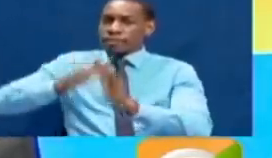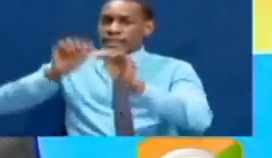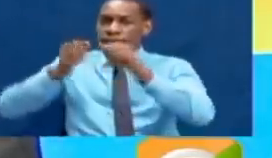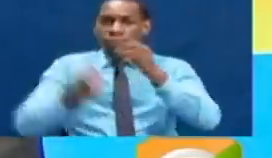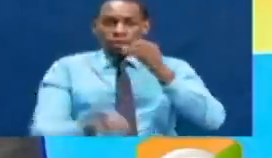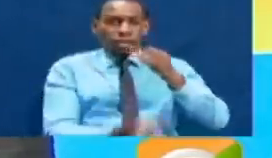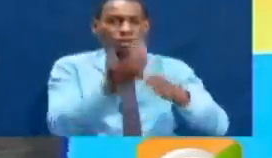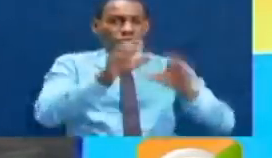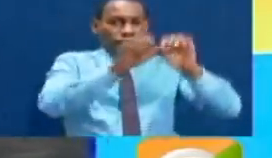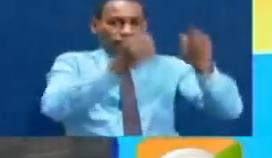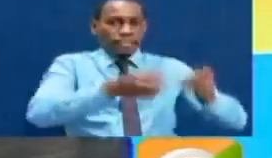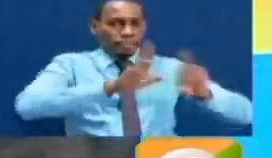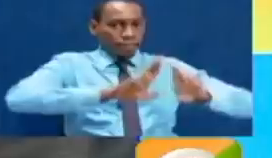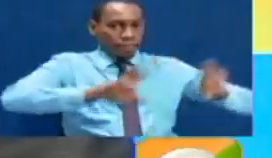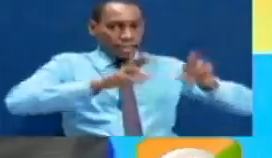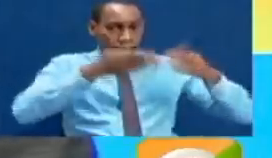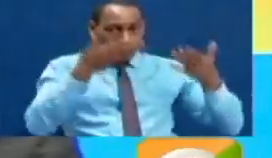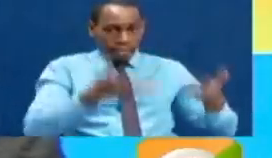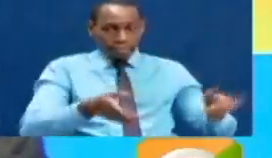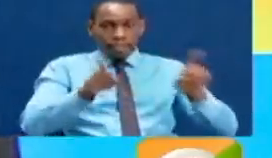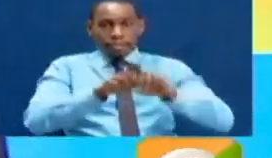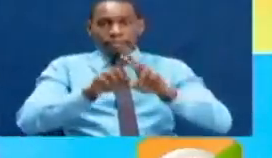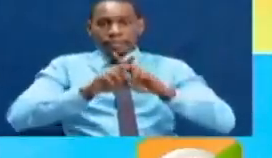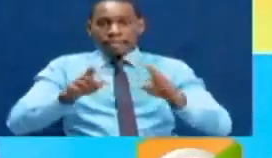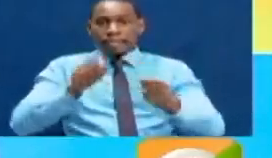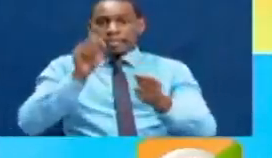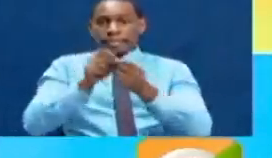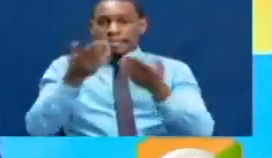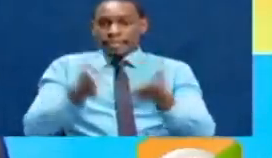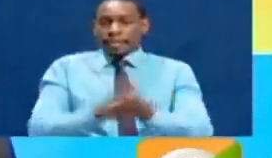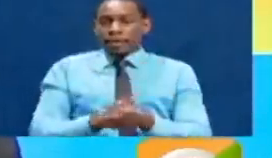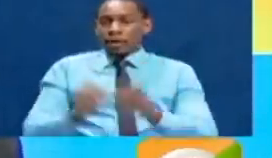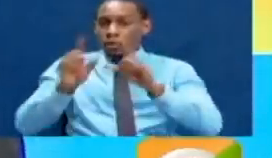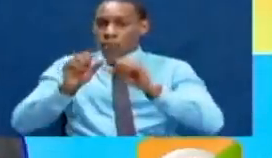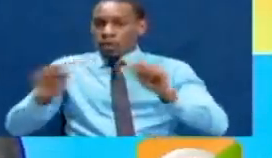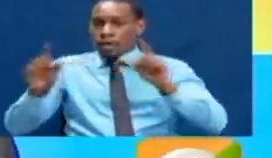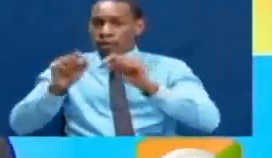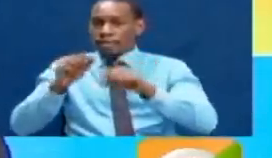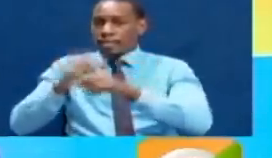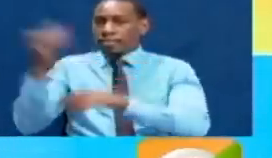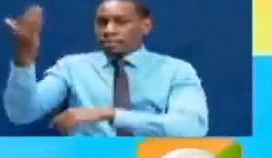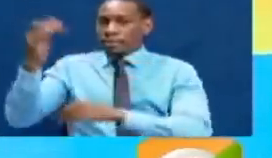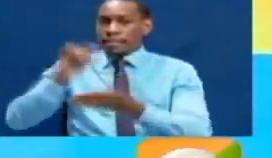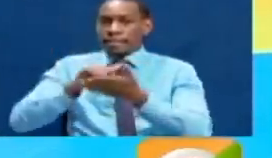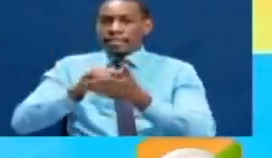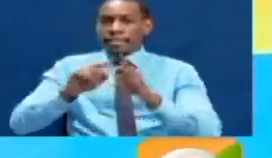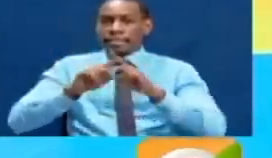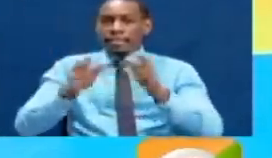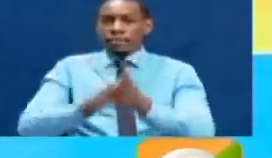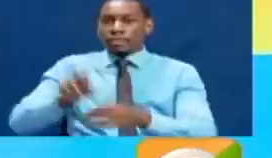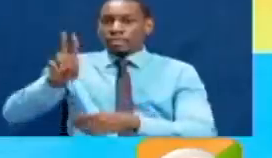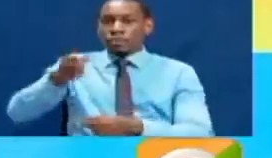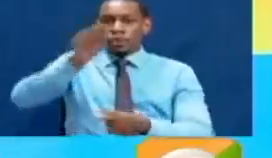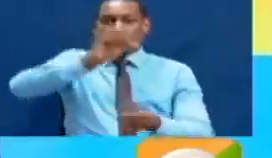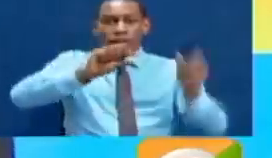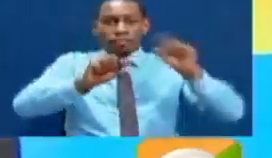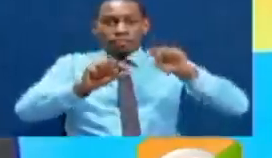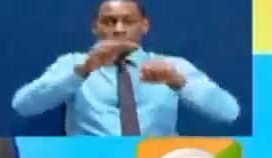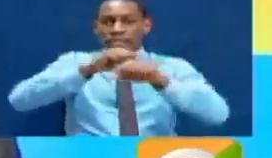up our systems in place here and we started testing here. I mentioned in my presentation that we had started with two labs